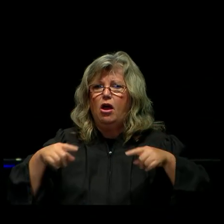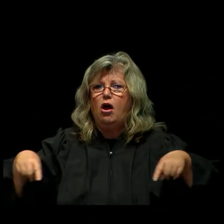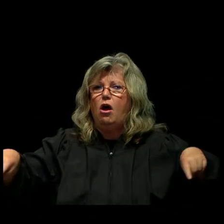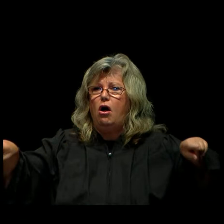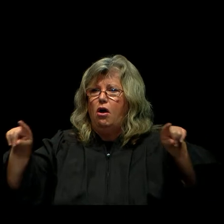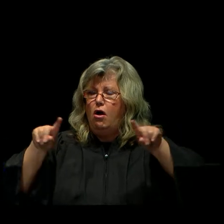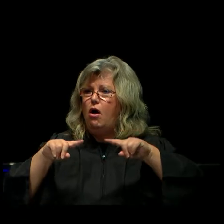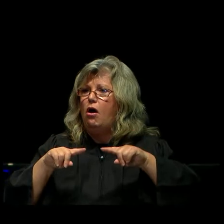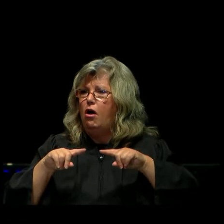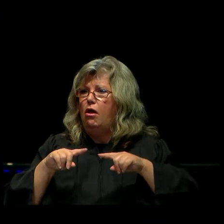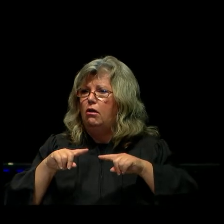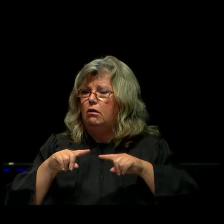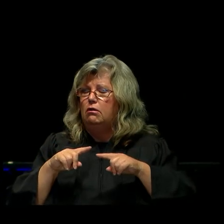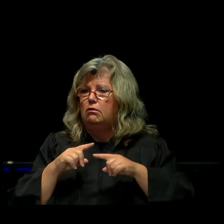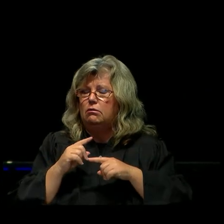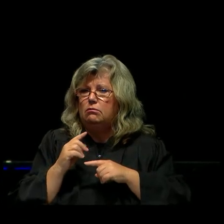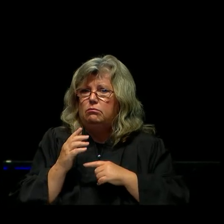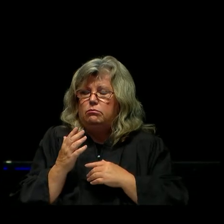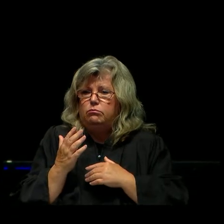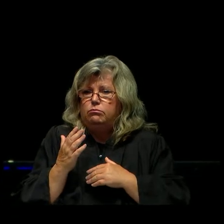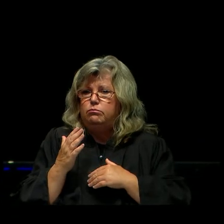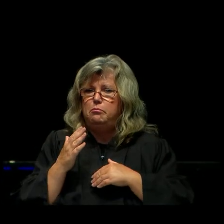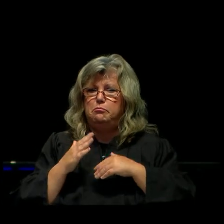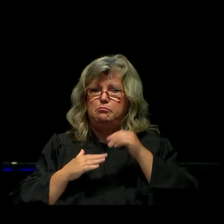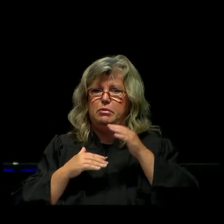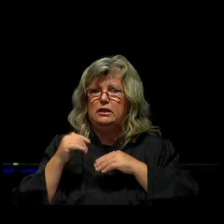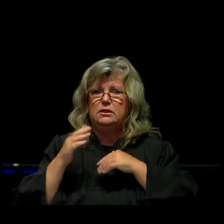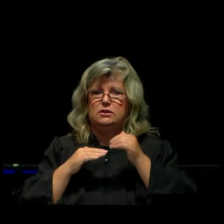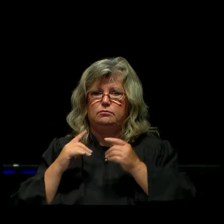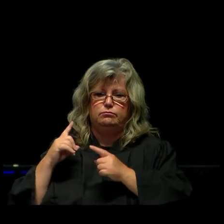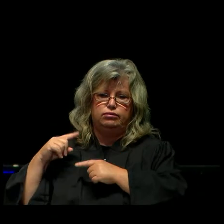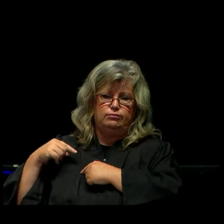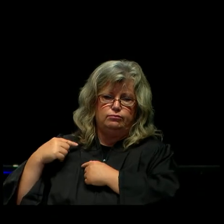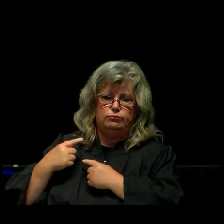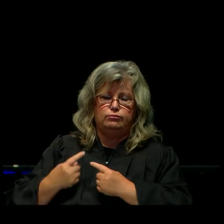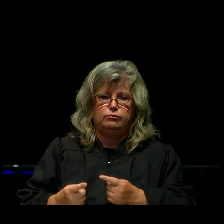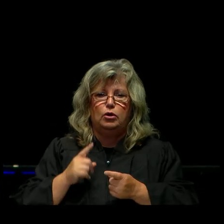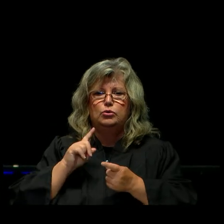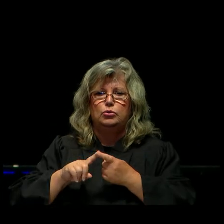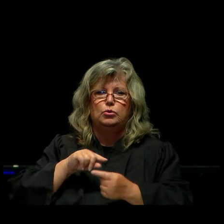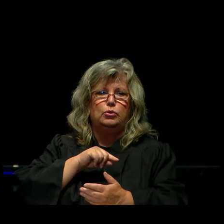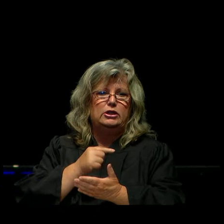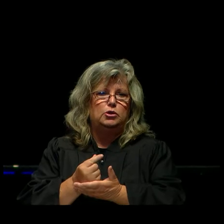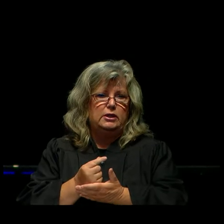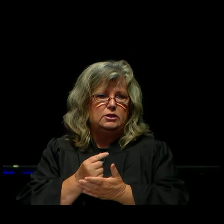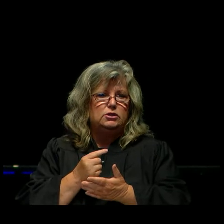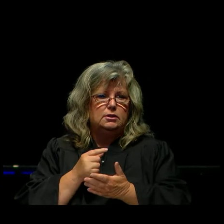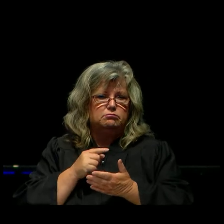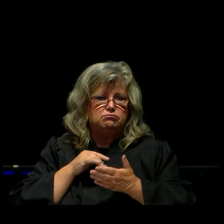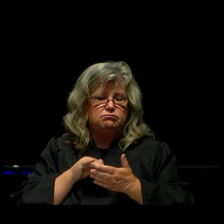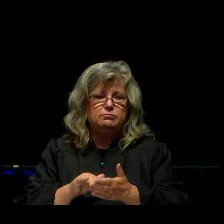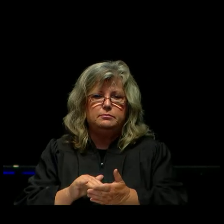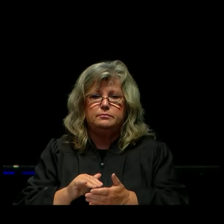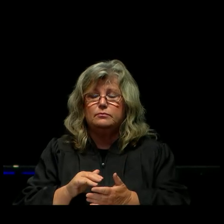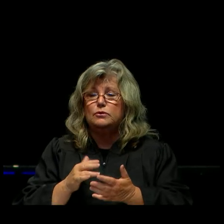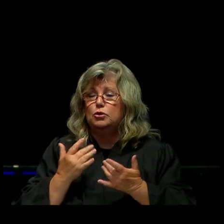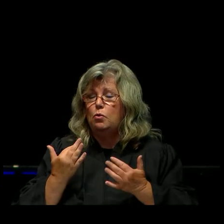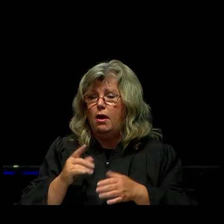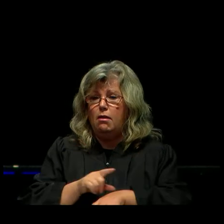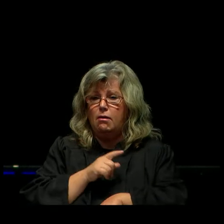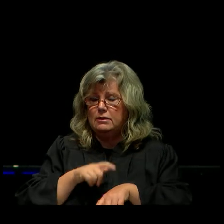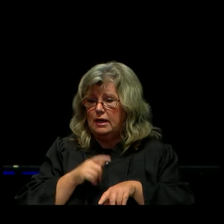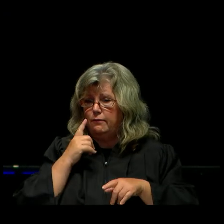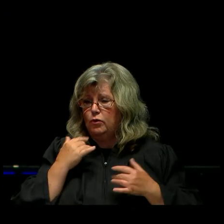have built in the course of getting your degree. So it's a long-awaited day. It's